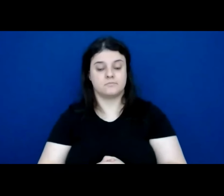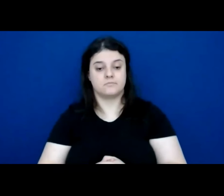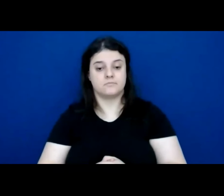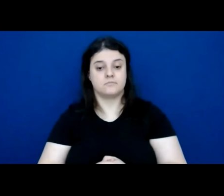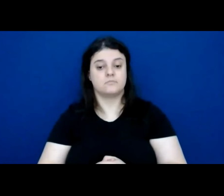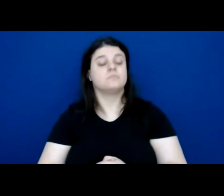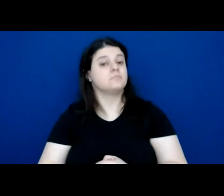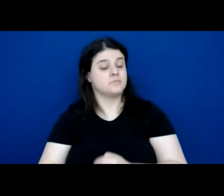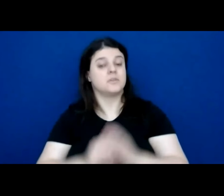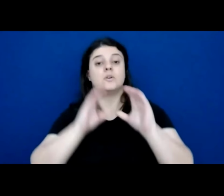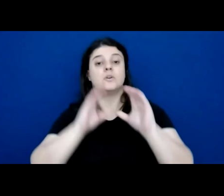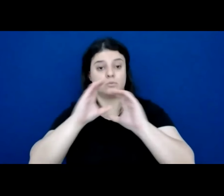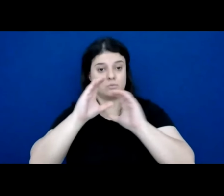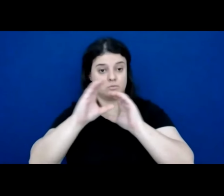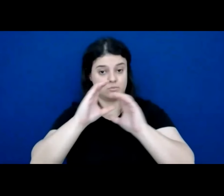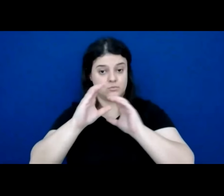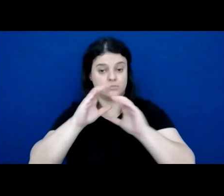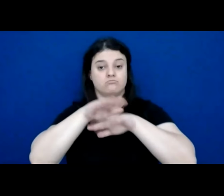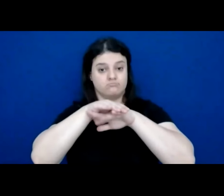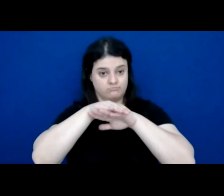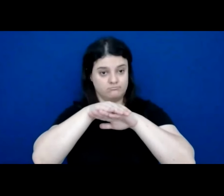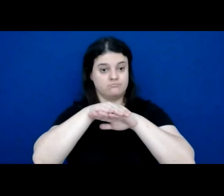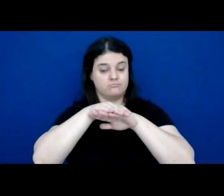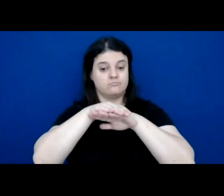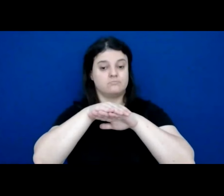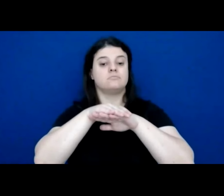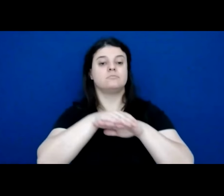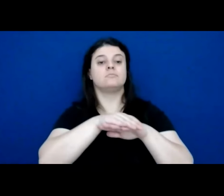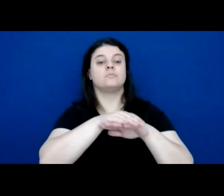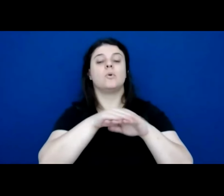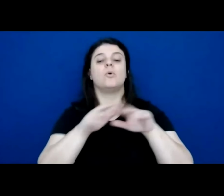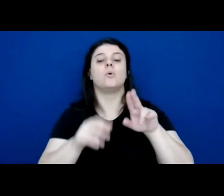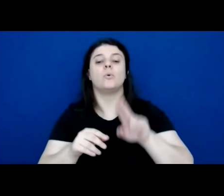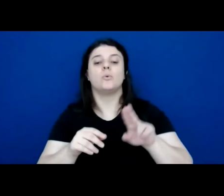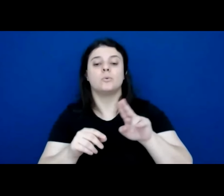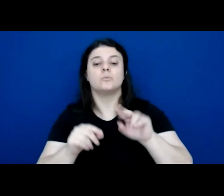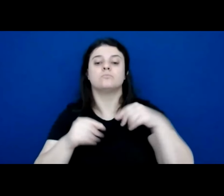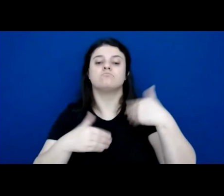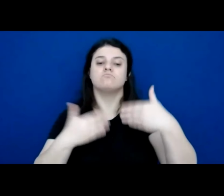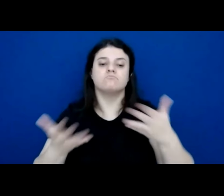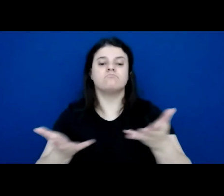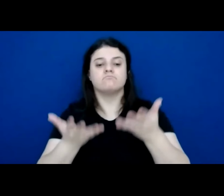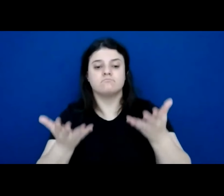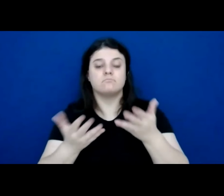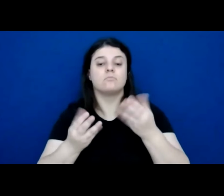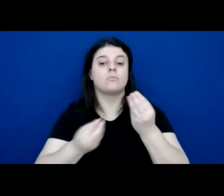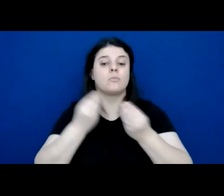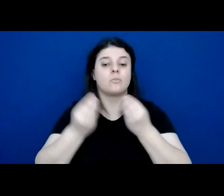So communication, tactile sign language is used pretty similar around the